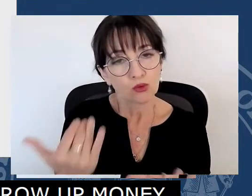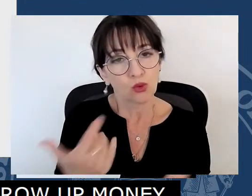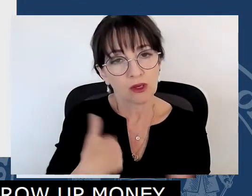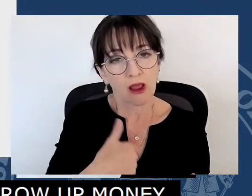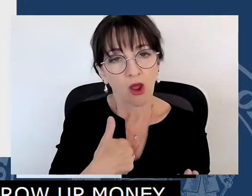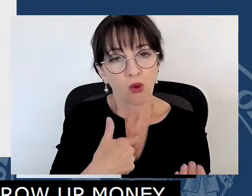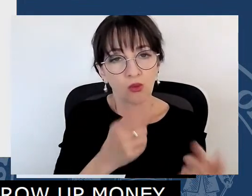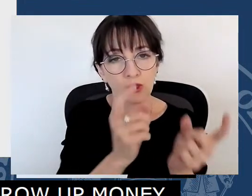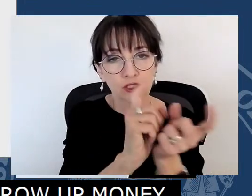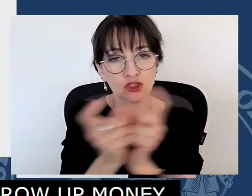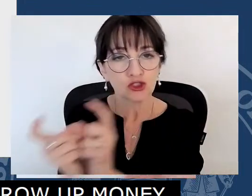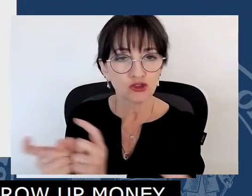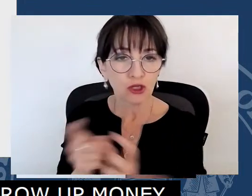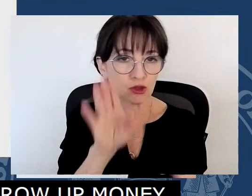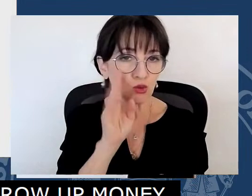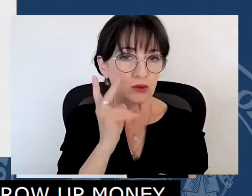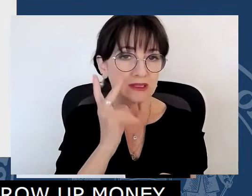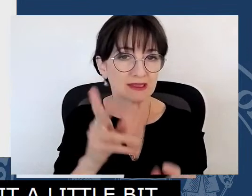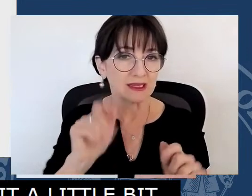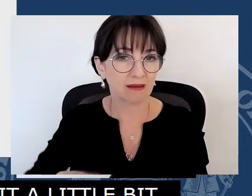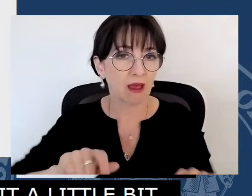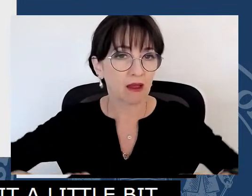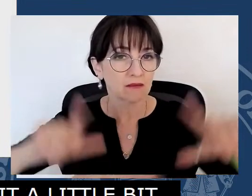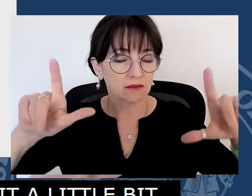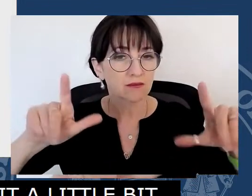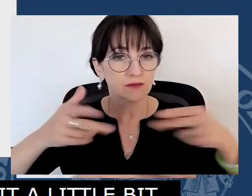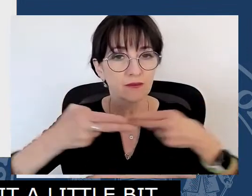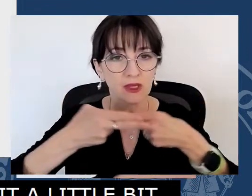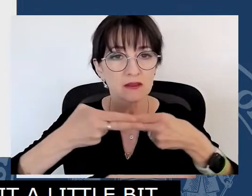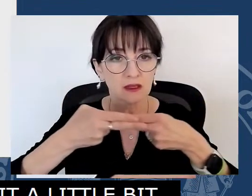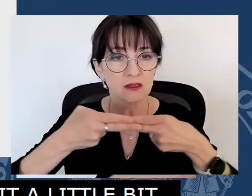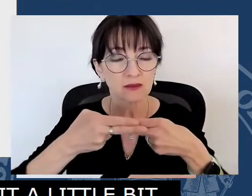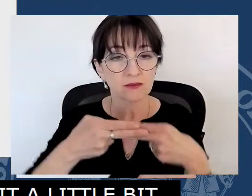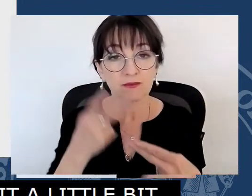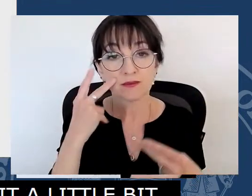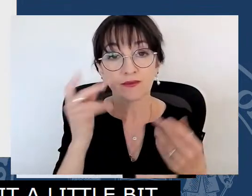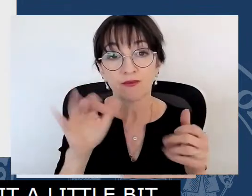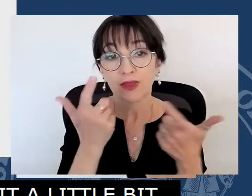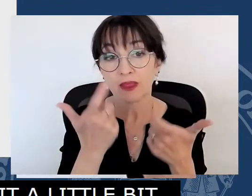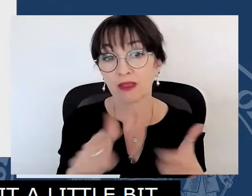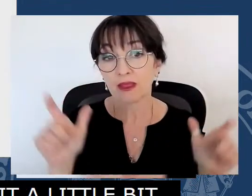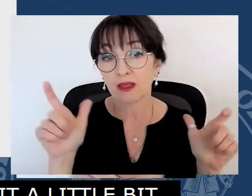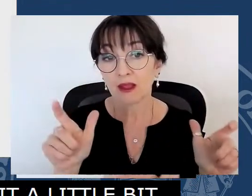you'll see in a minute. So here are the big numbers. The operating budget at $5.5